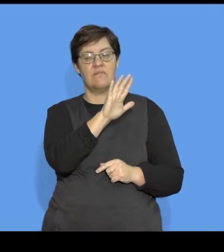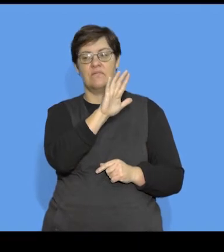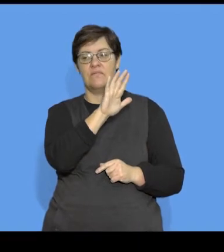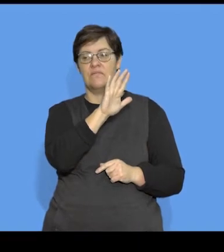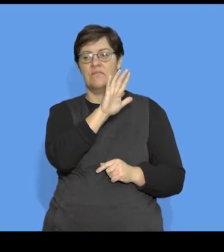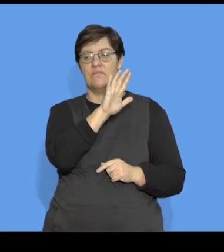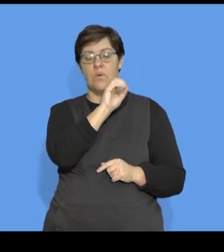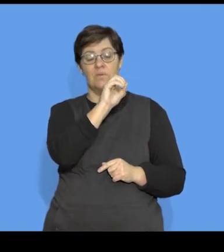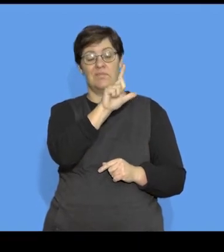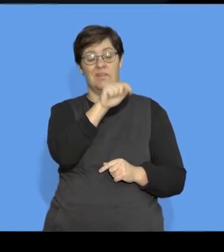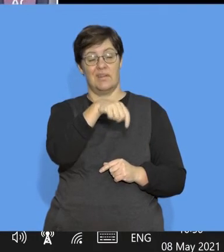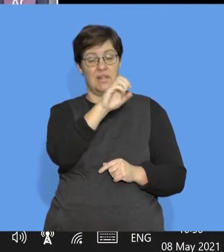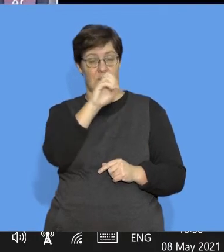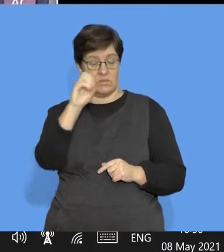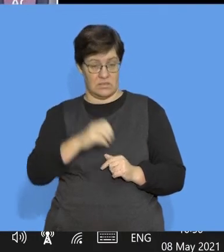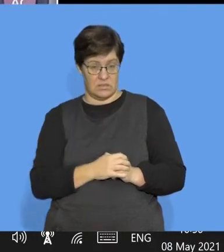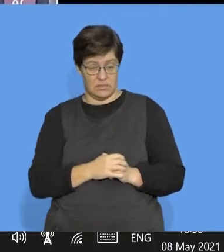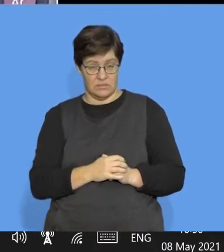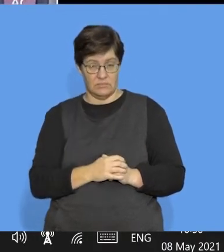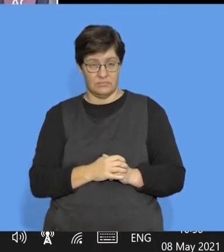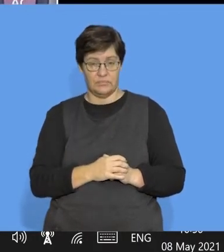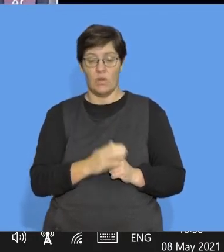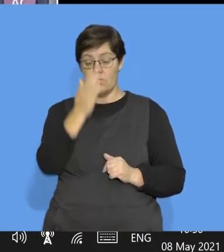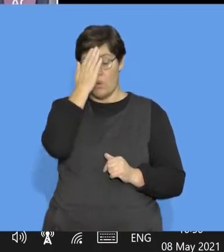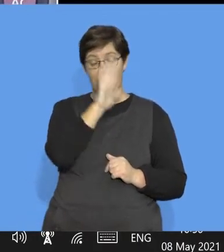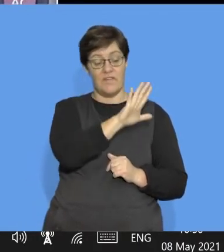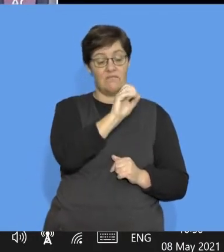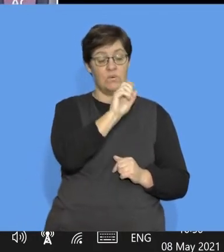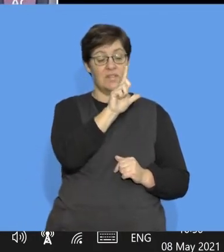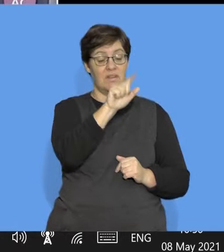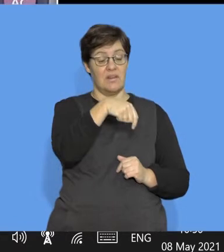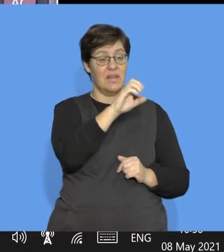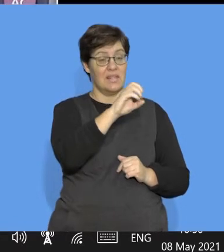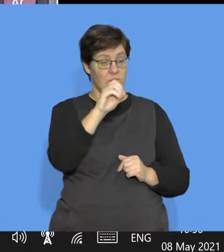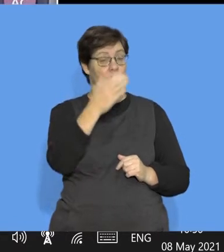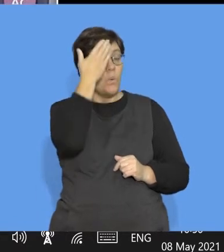507,000. However, we know that from the 507,000,